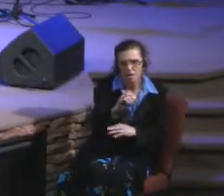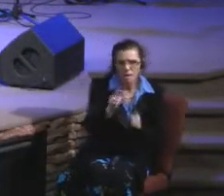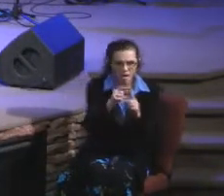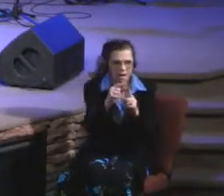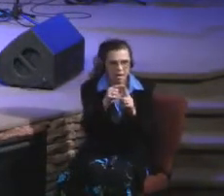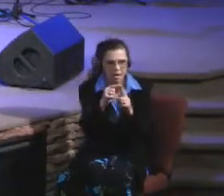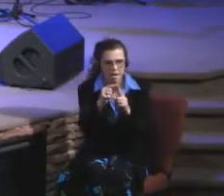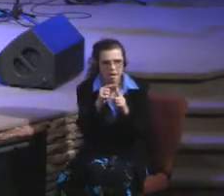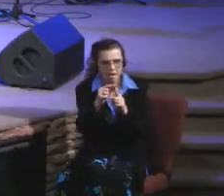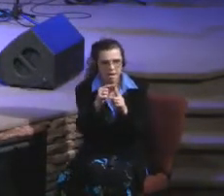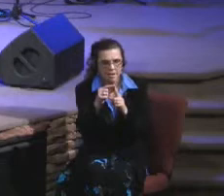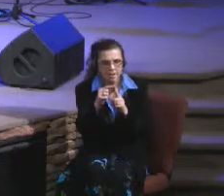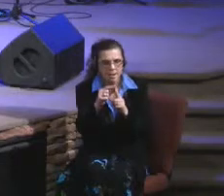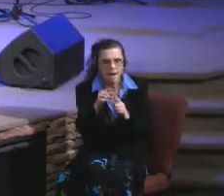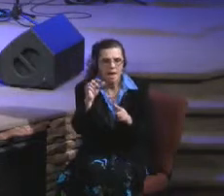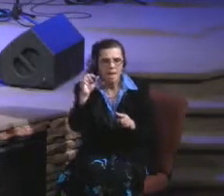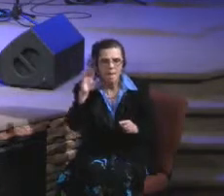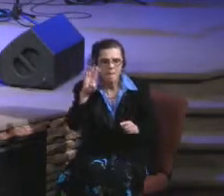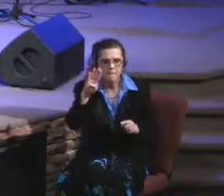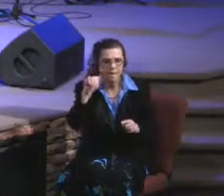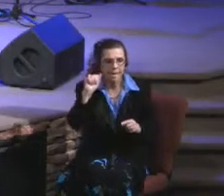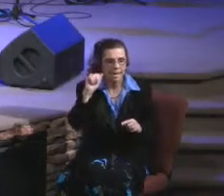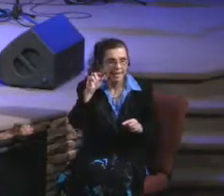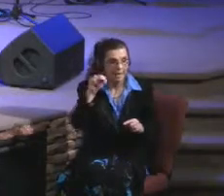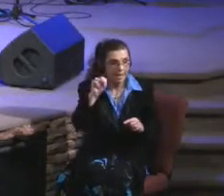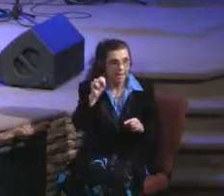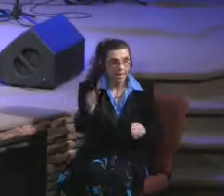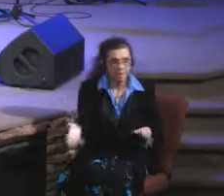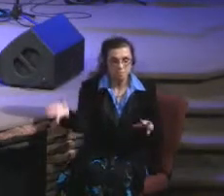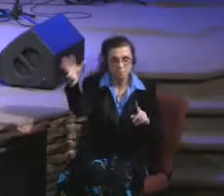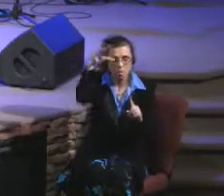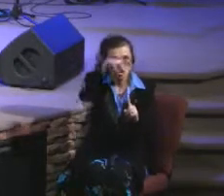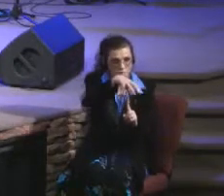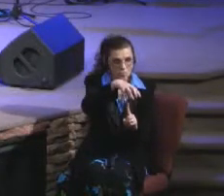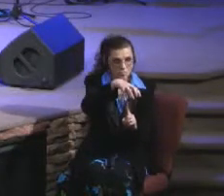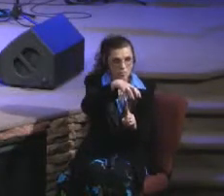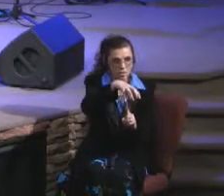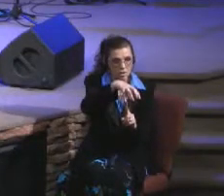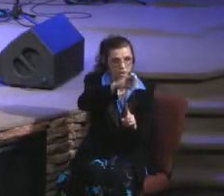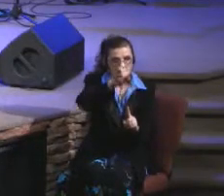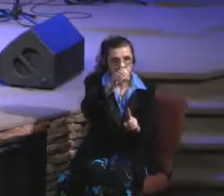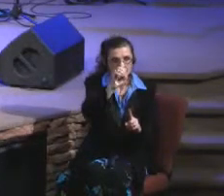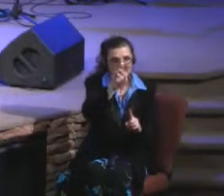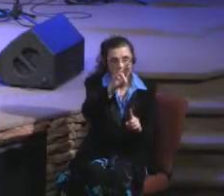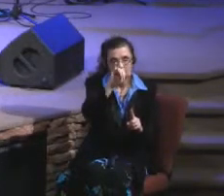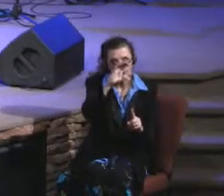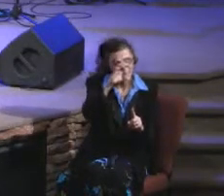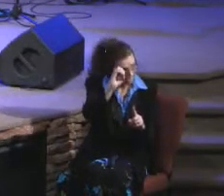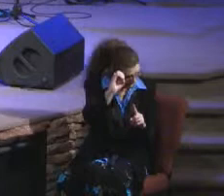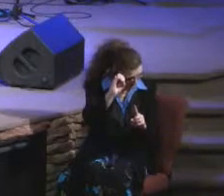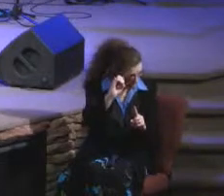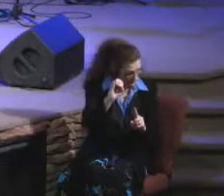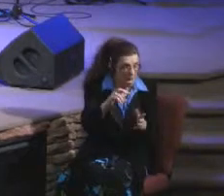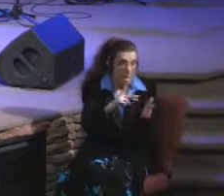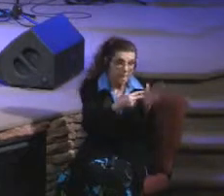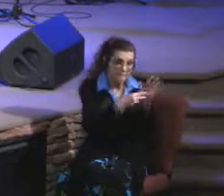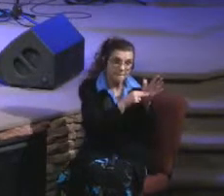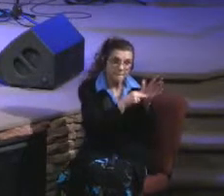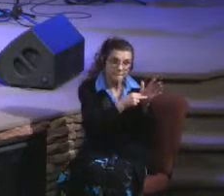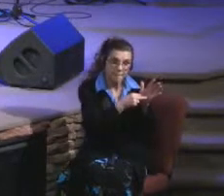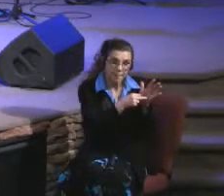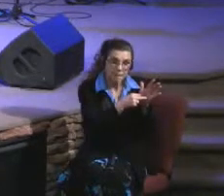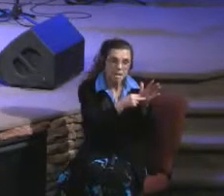a ban, B-A-N, that God has put over Jericho, which means it is